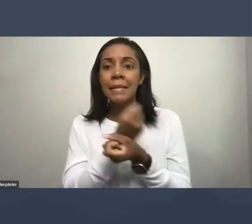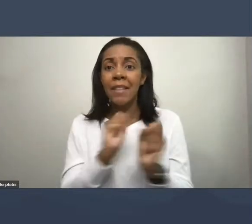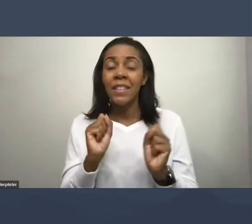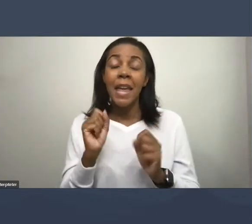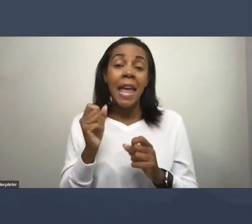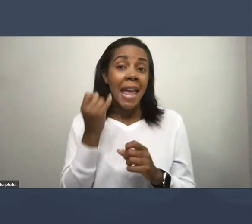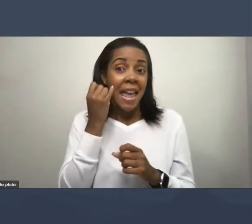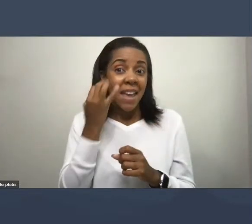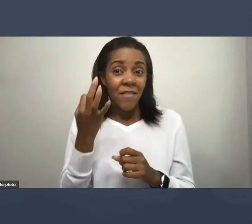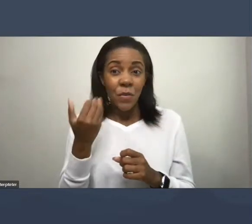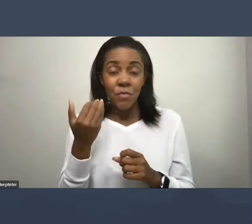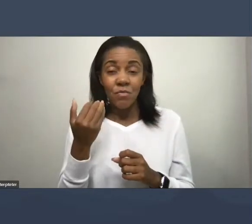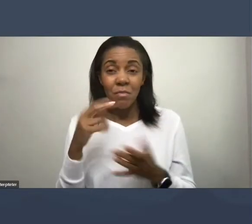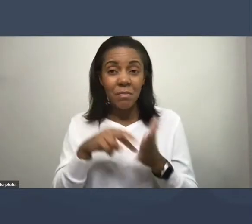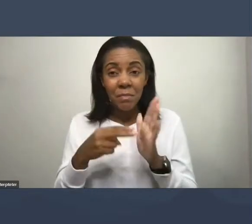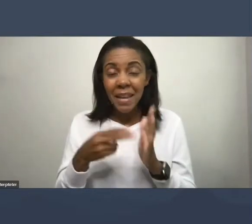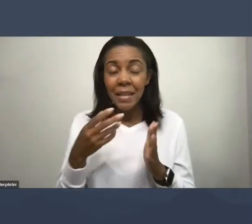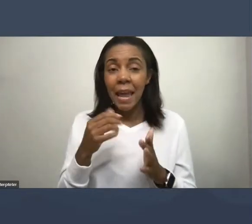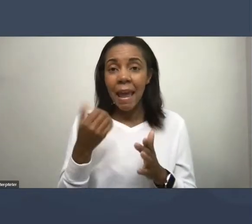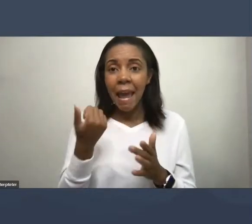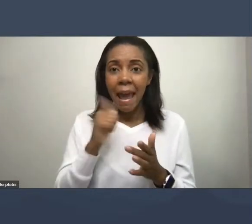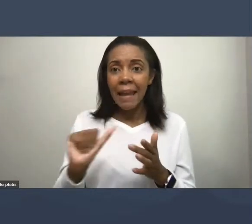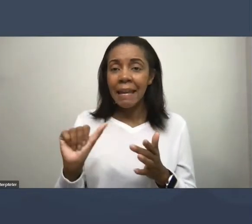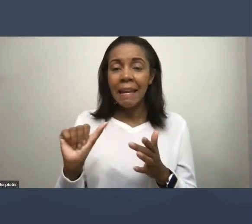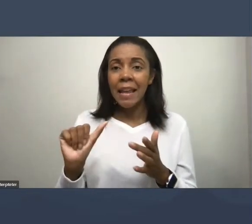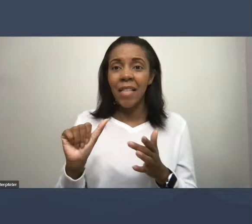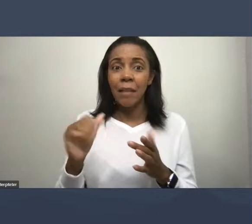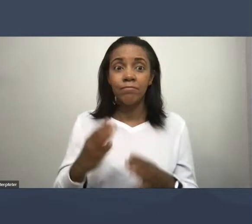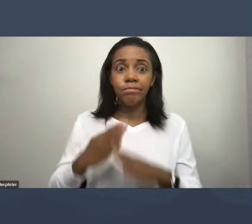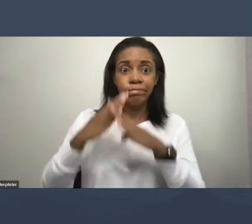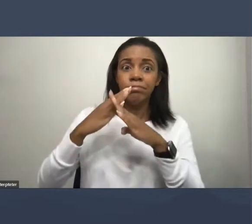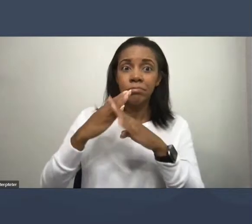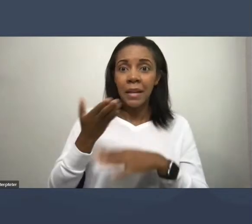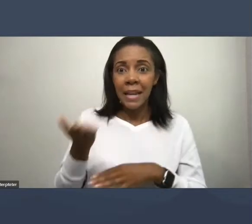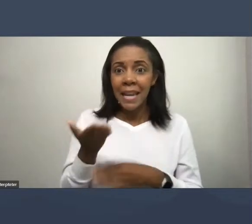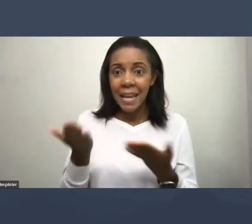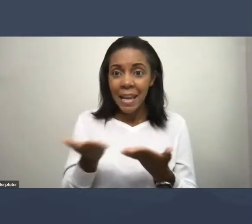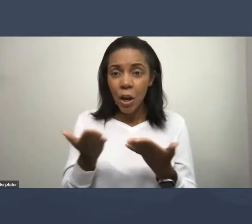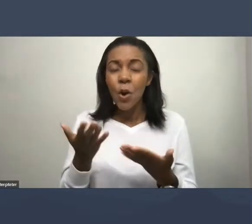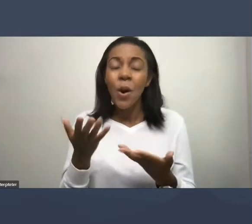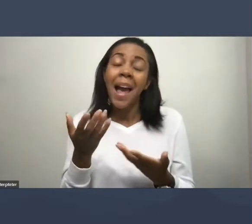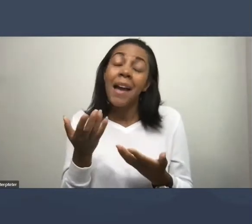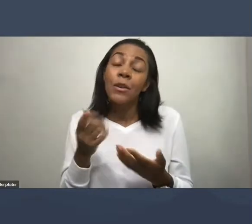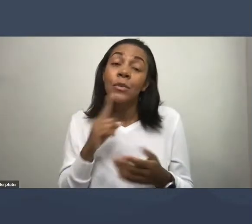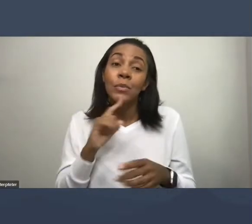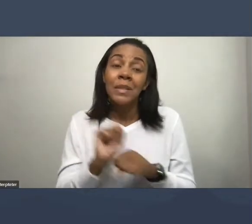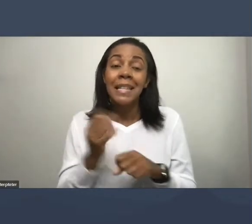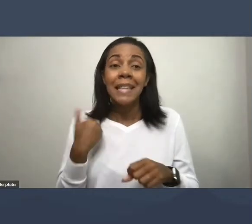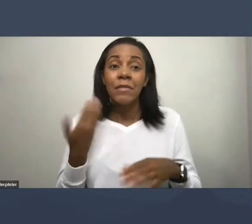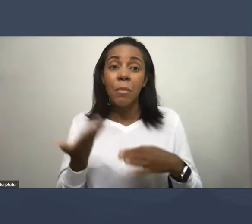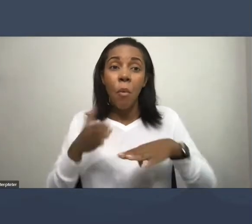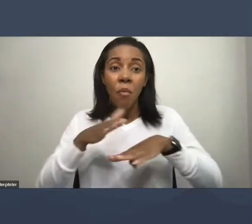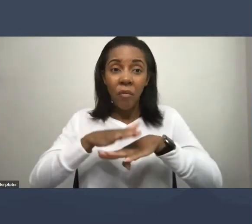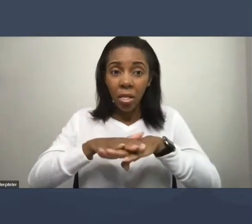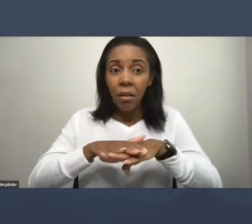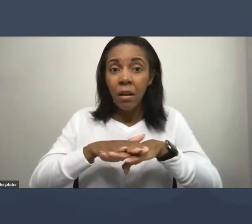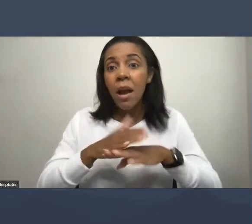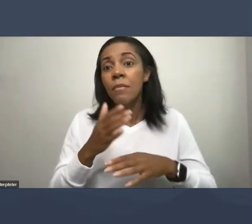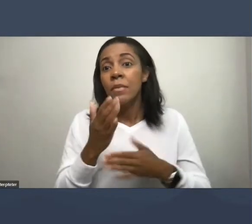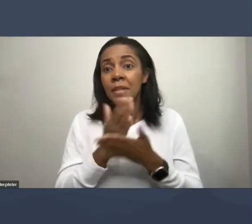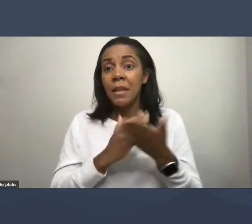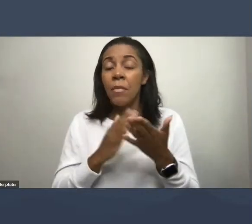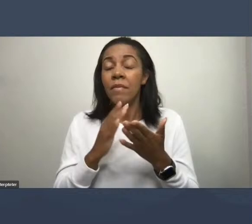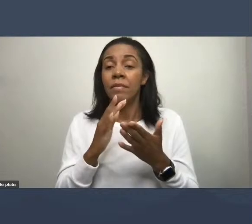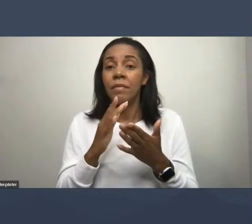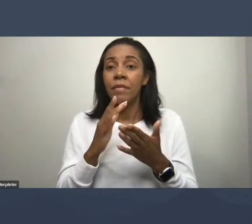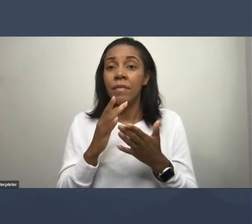here? I would tell you that there's actually some overlap with what some of the division recommendations are. So I think, the intentions